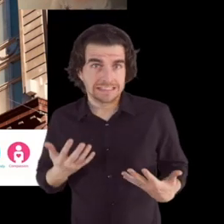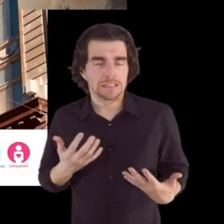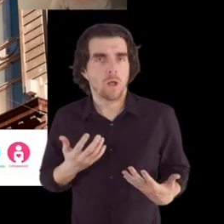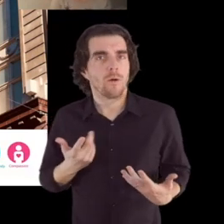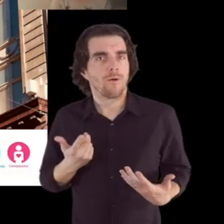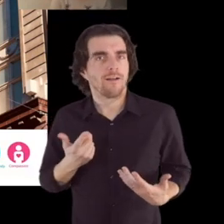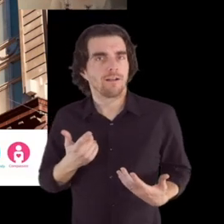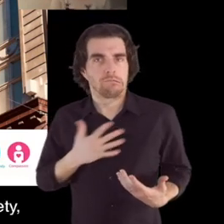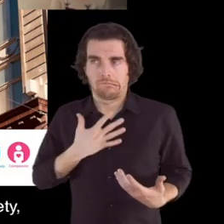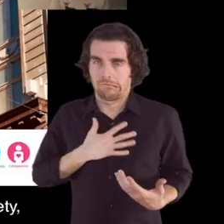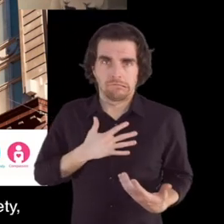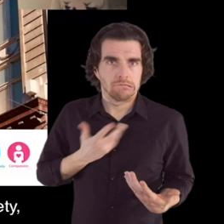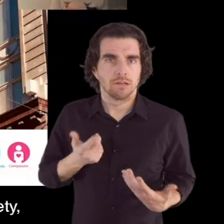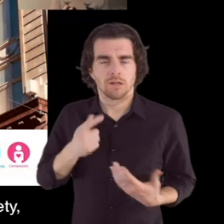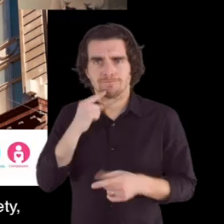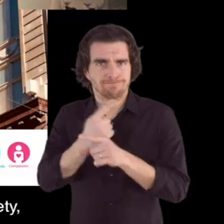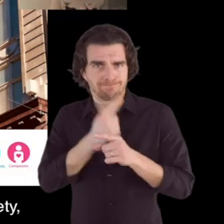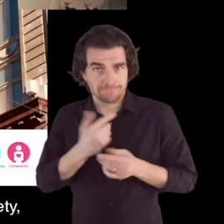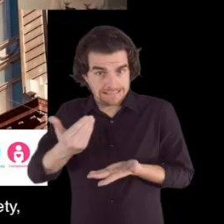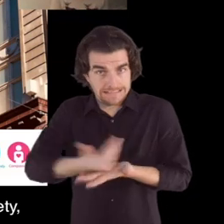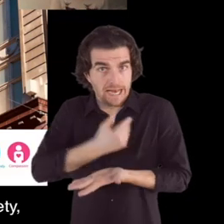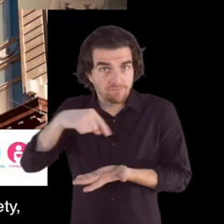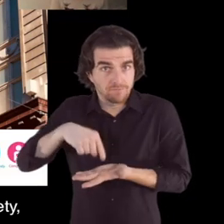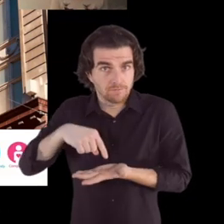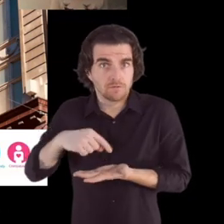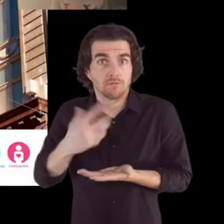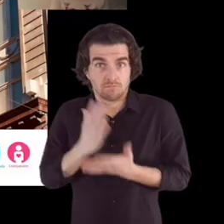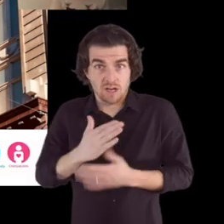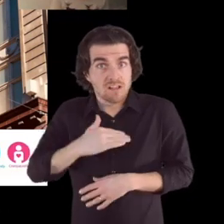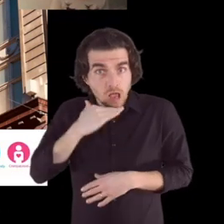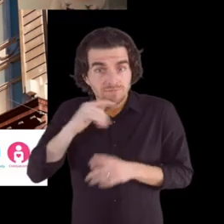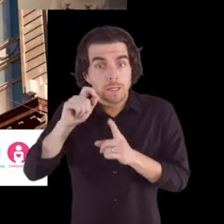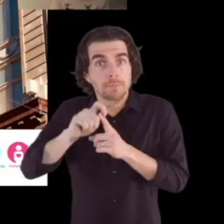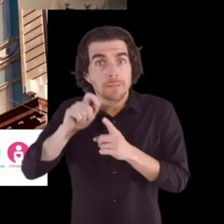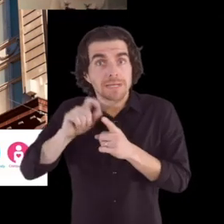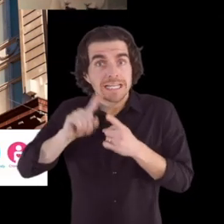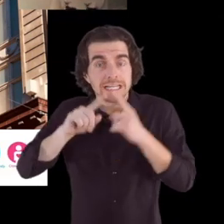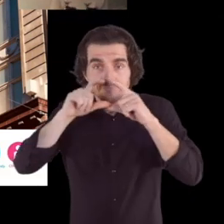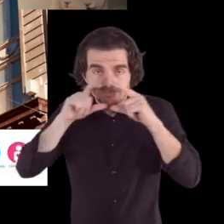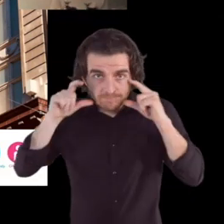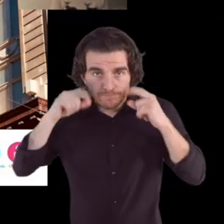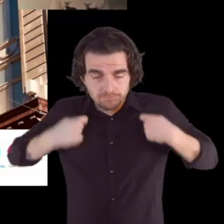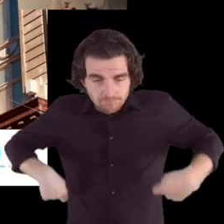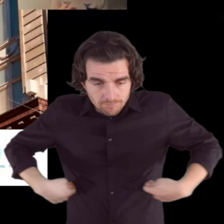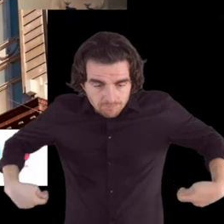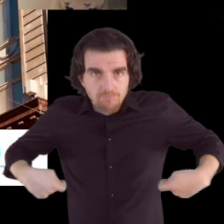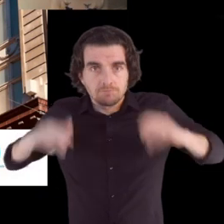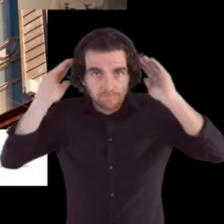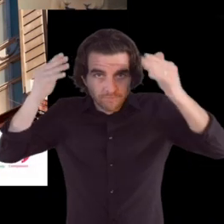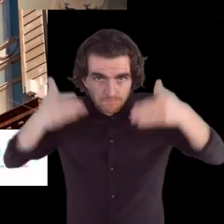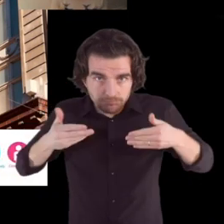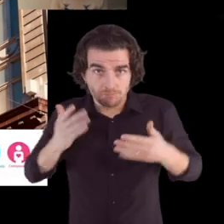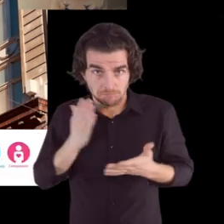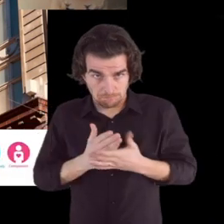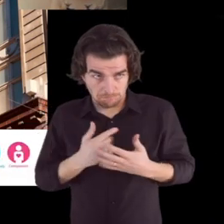at a time. Initially, there was all the concerns about safety, about do we have enough PPE? Am I going to pass COVID on